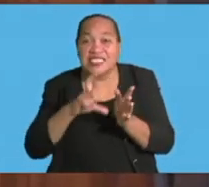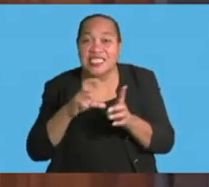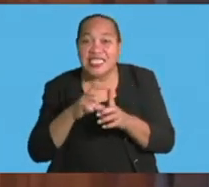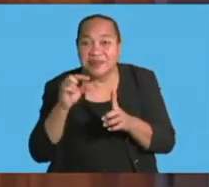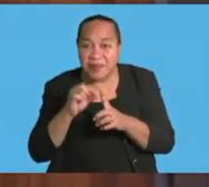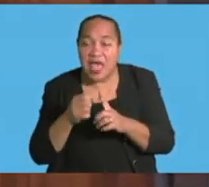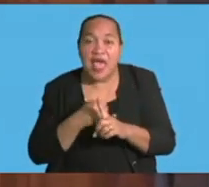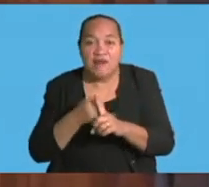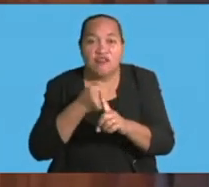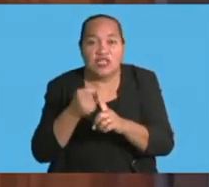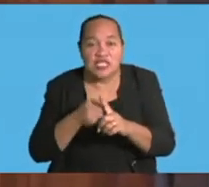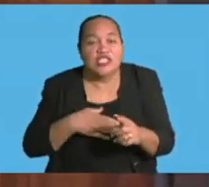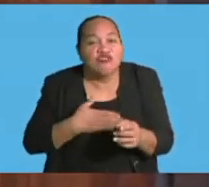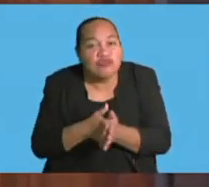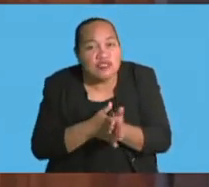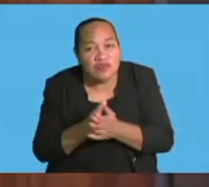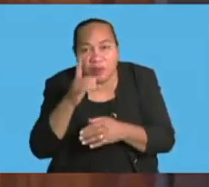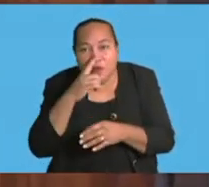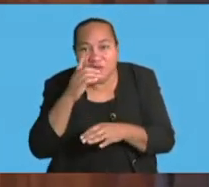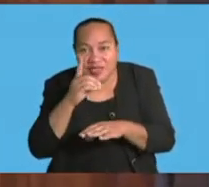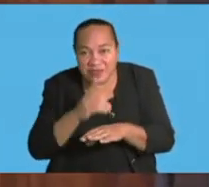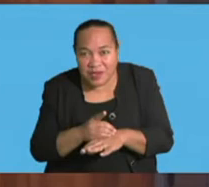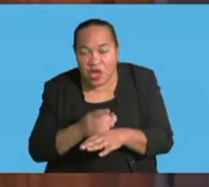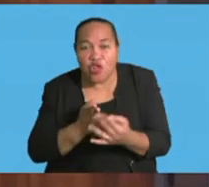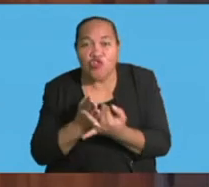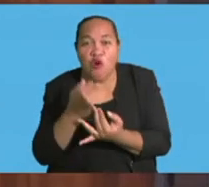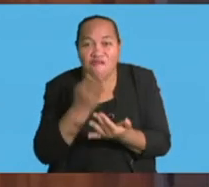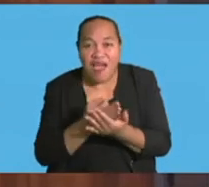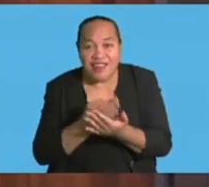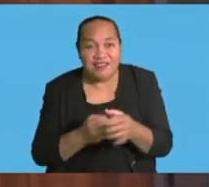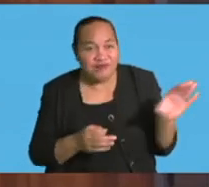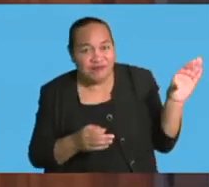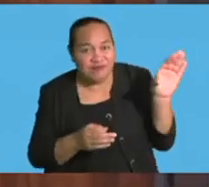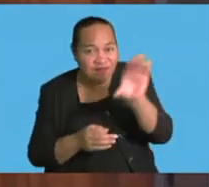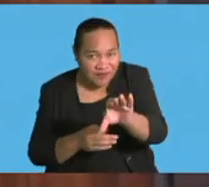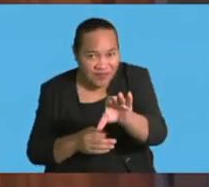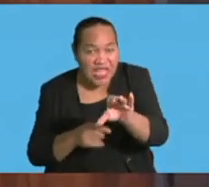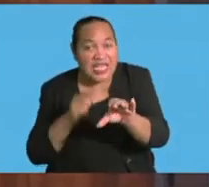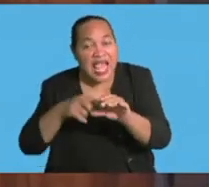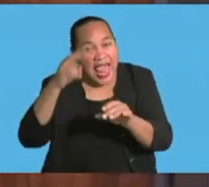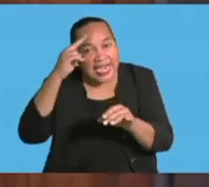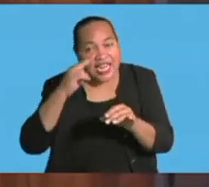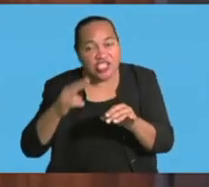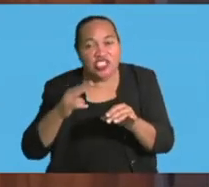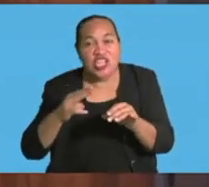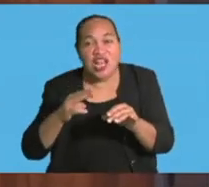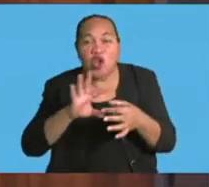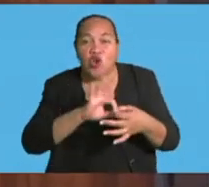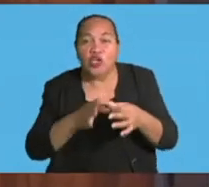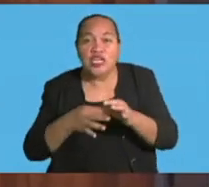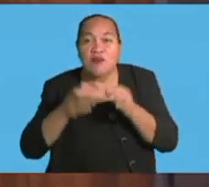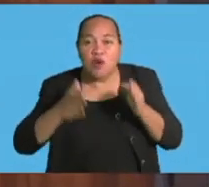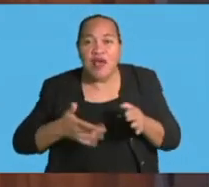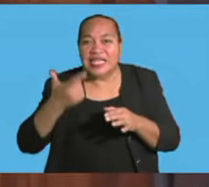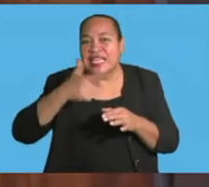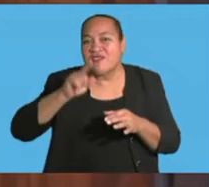advocates the interests of persons living with disabilities through funding of the FNCDP, the national coordinating body of 71